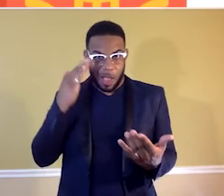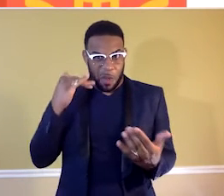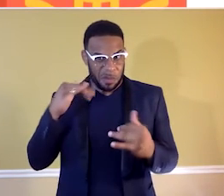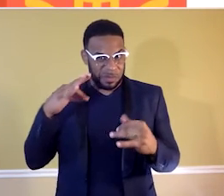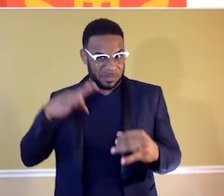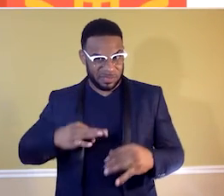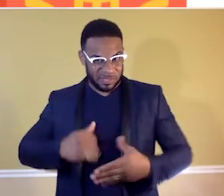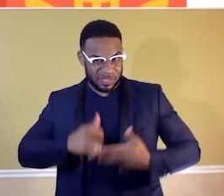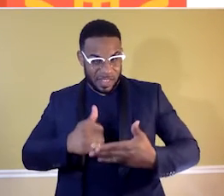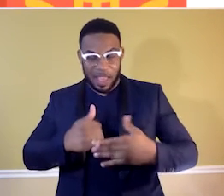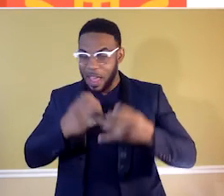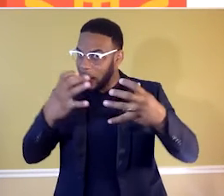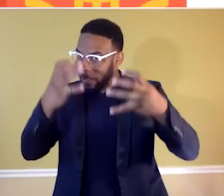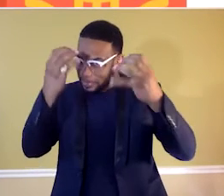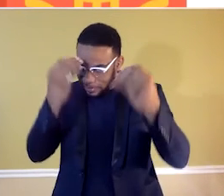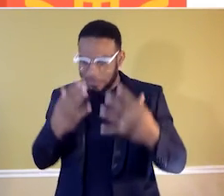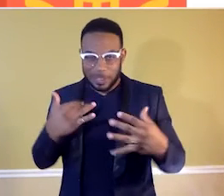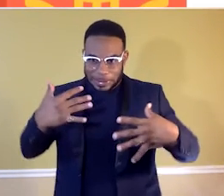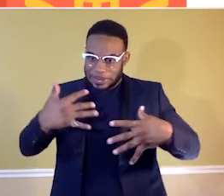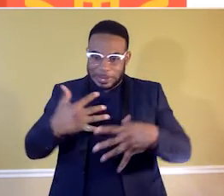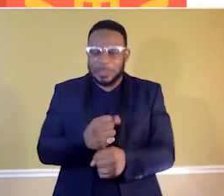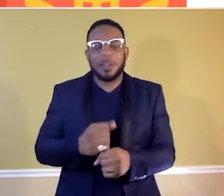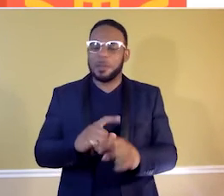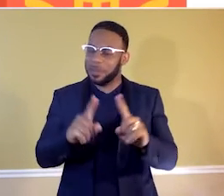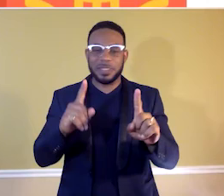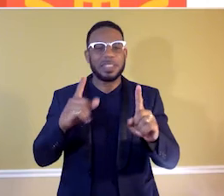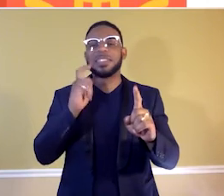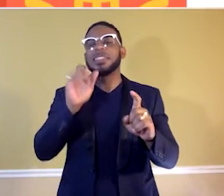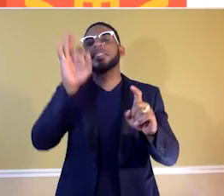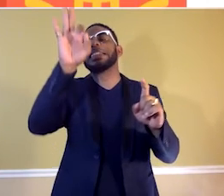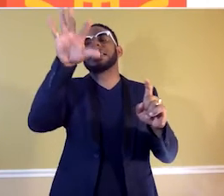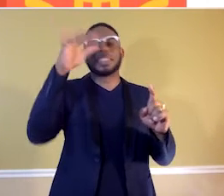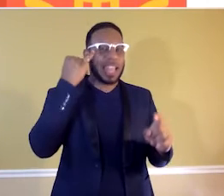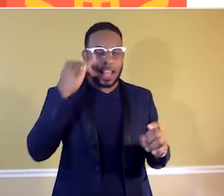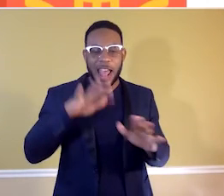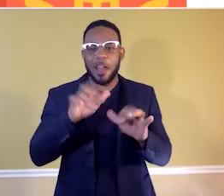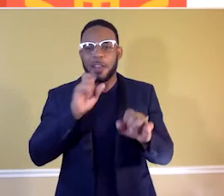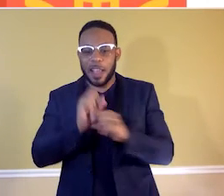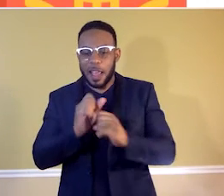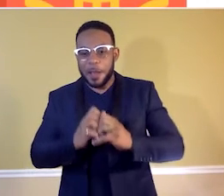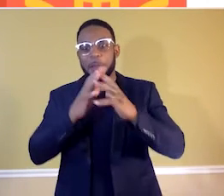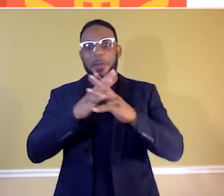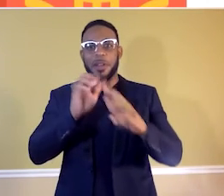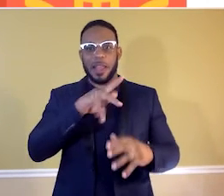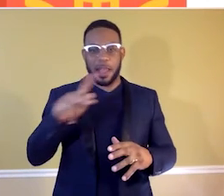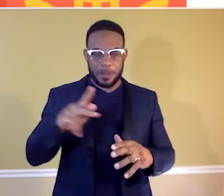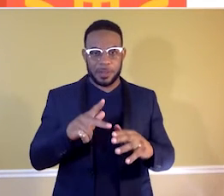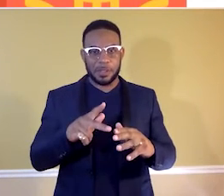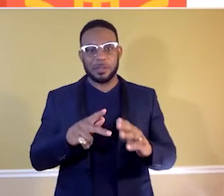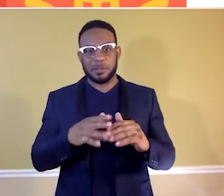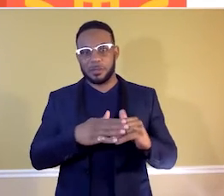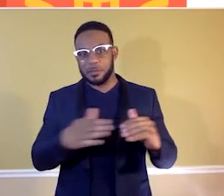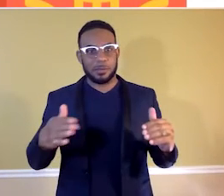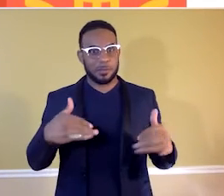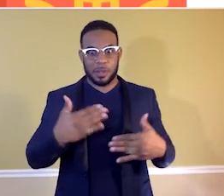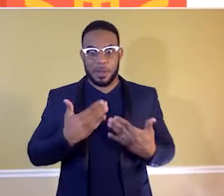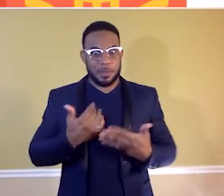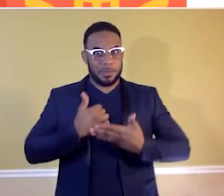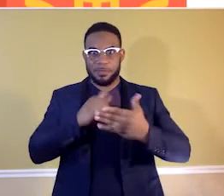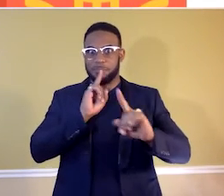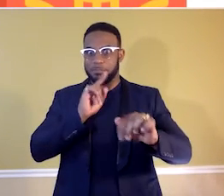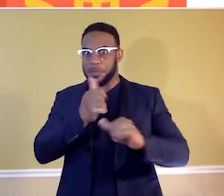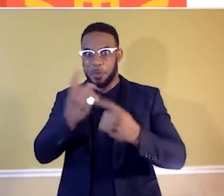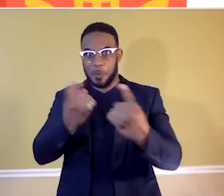helpful. I know there's a lot of information, but these just give you an idea of how you can actually build an application to scale it up, and I'm happy to